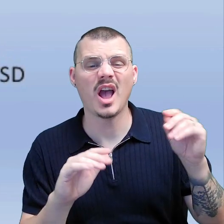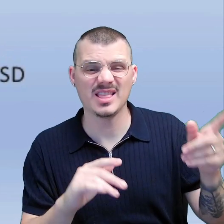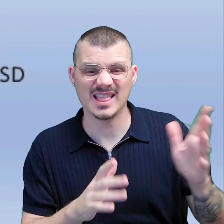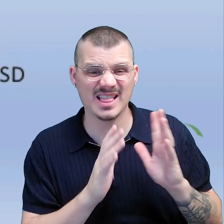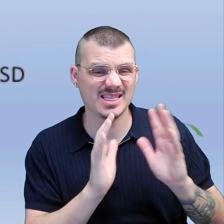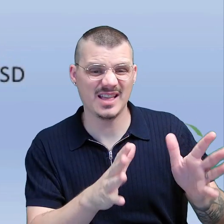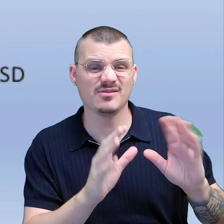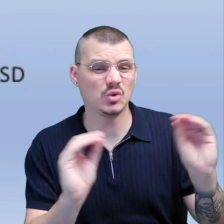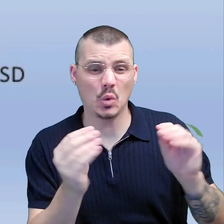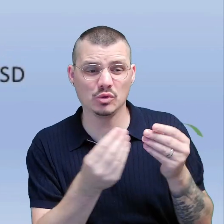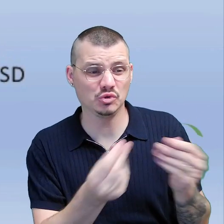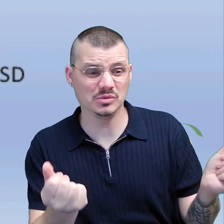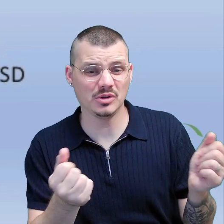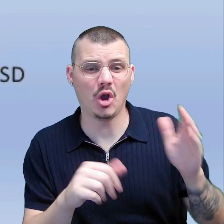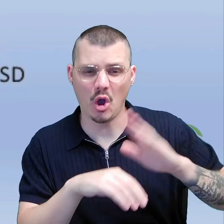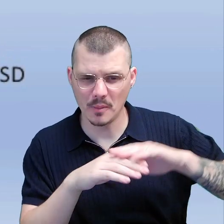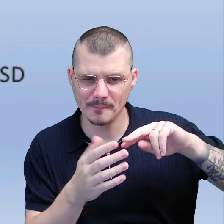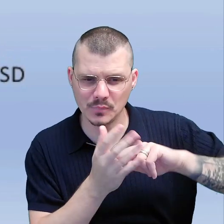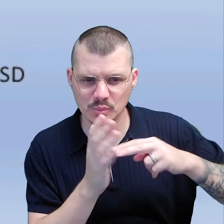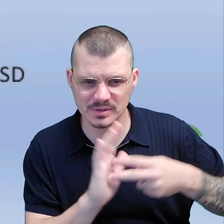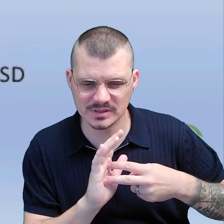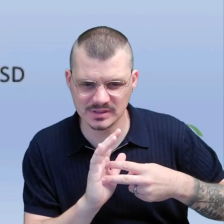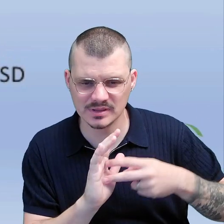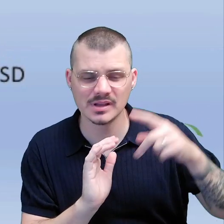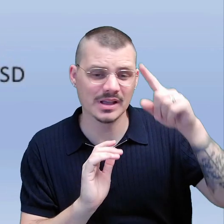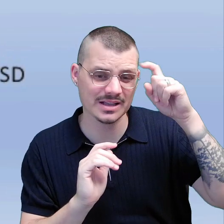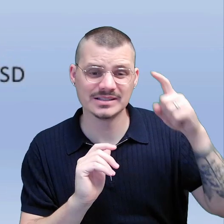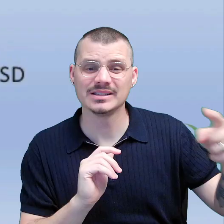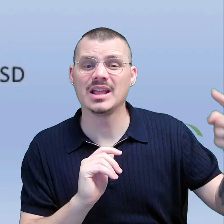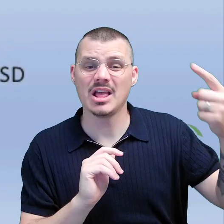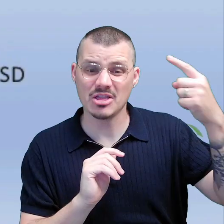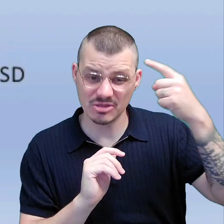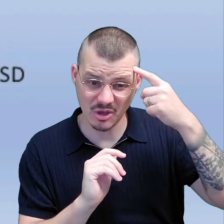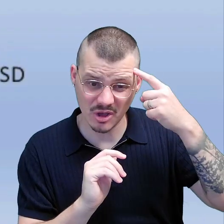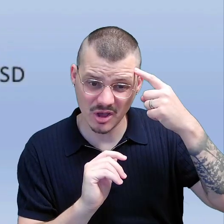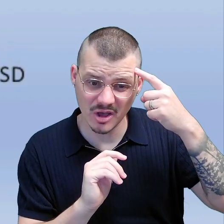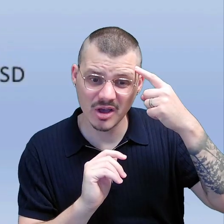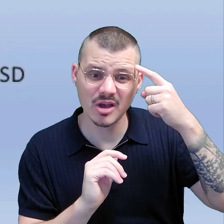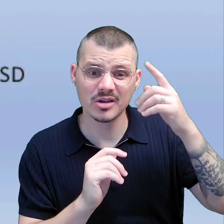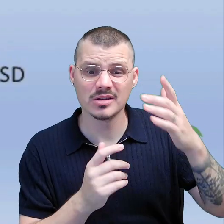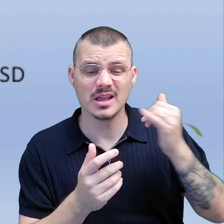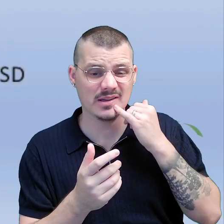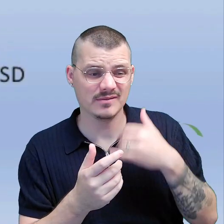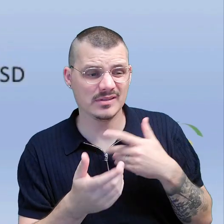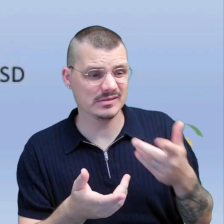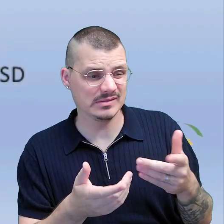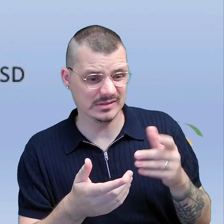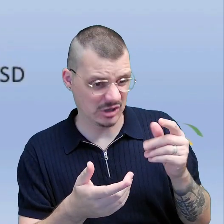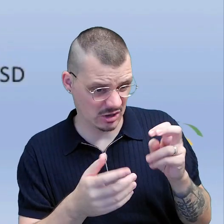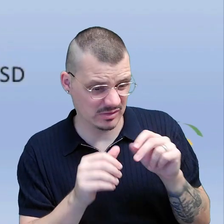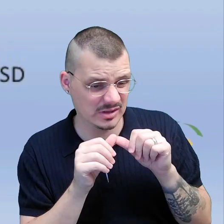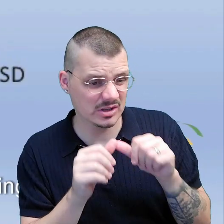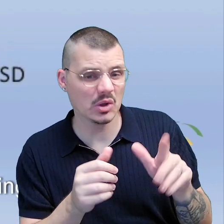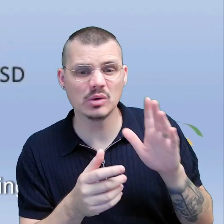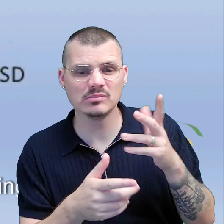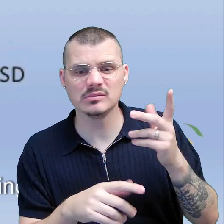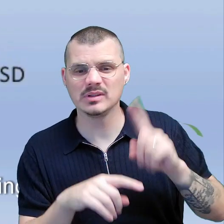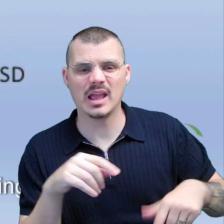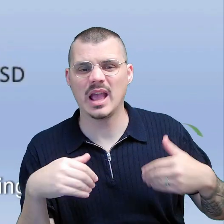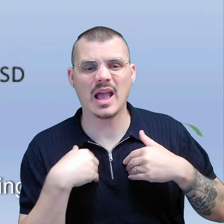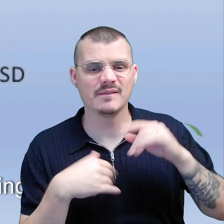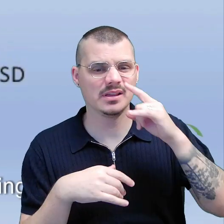left untreated on purpose because they thought that turning the person sterile with